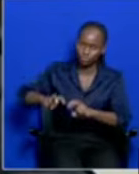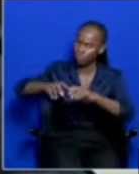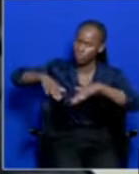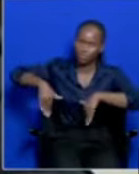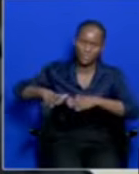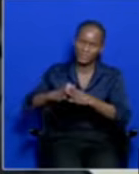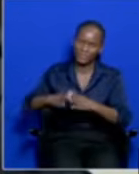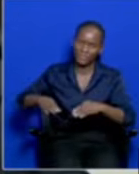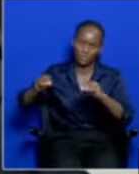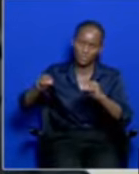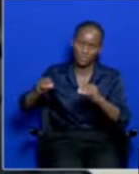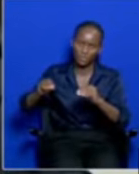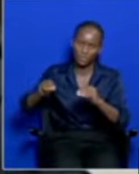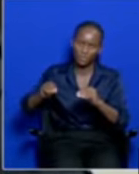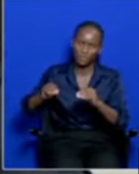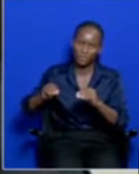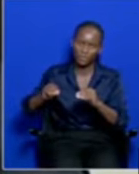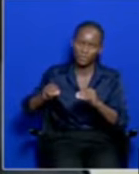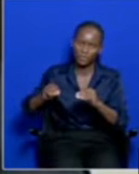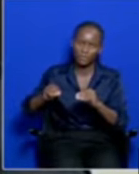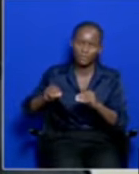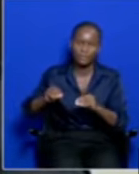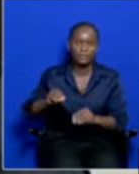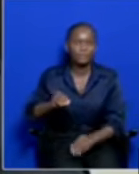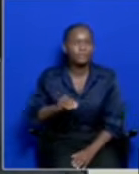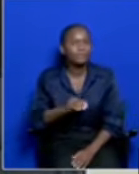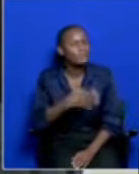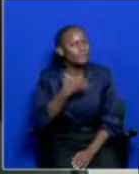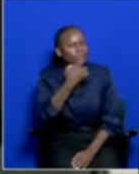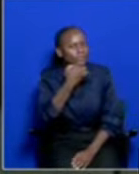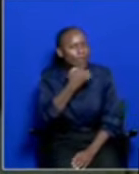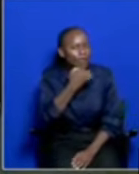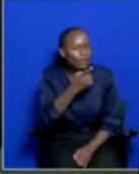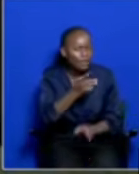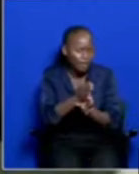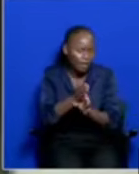you said that there was also no specified? No, there was also, yes.